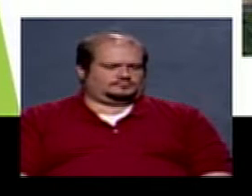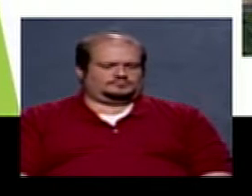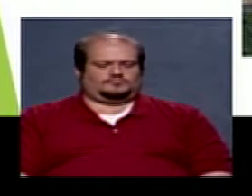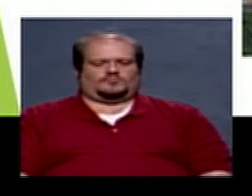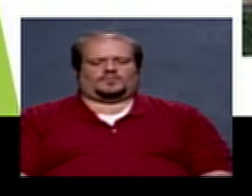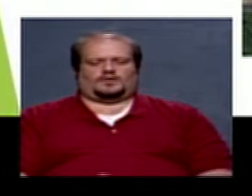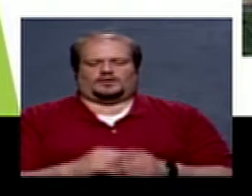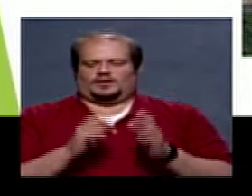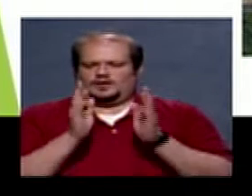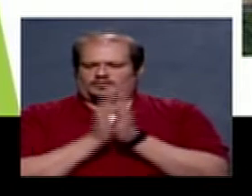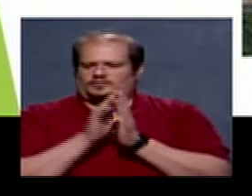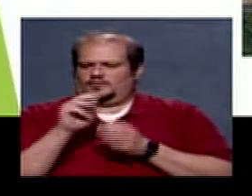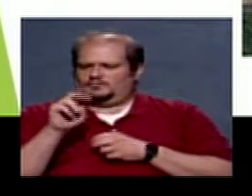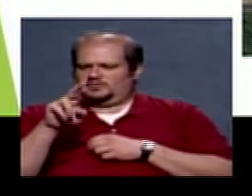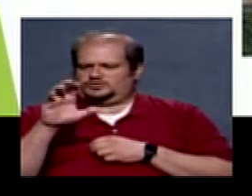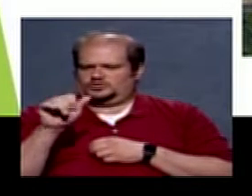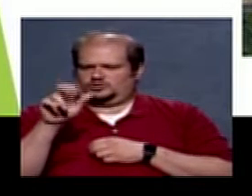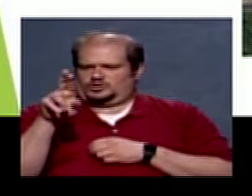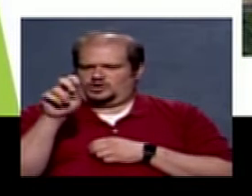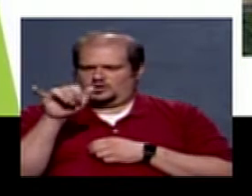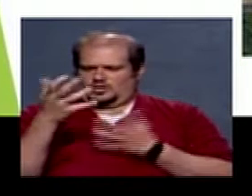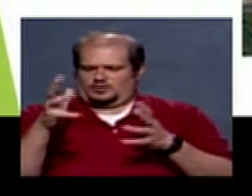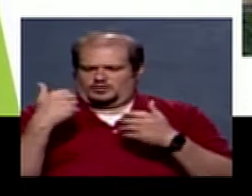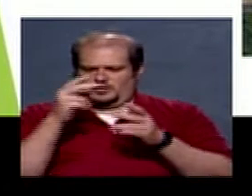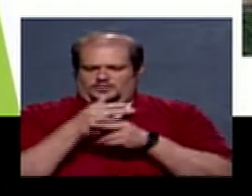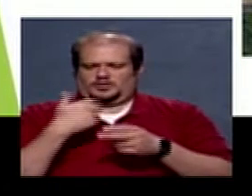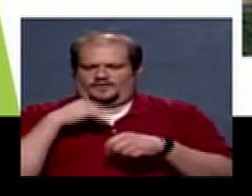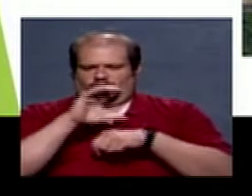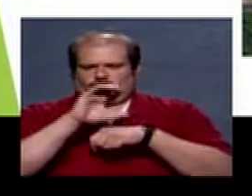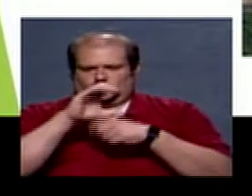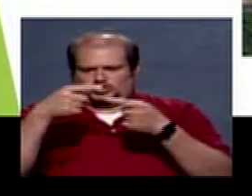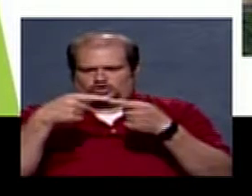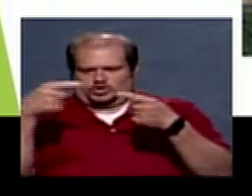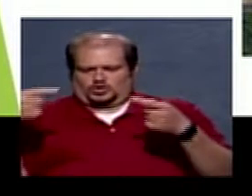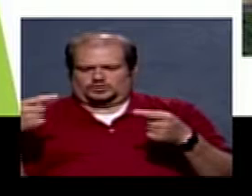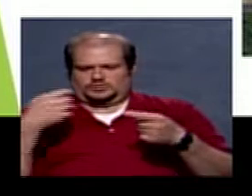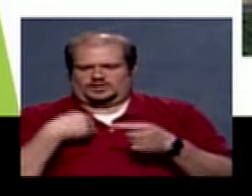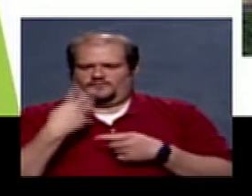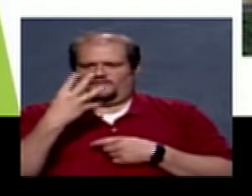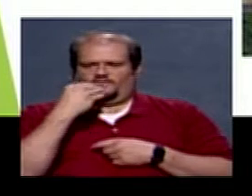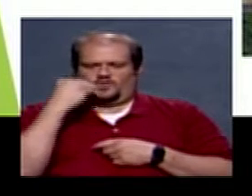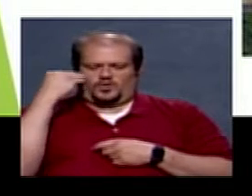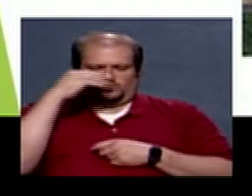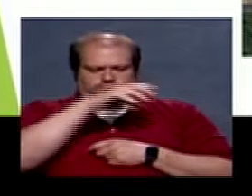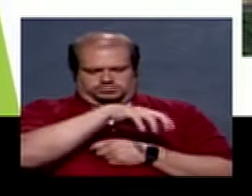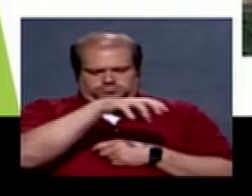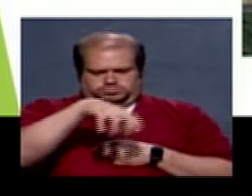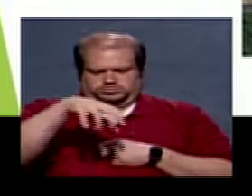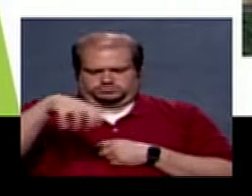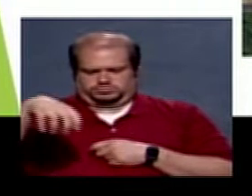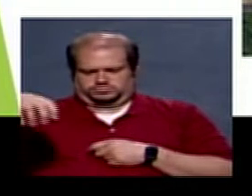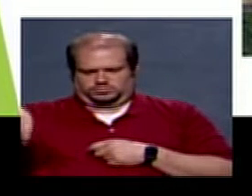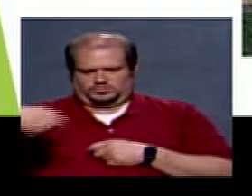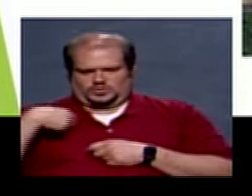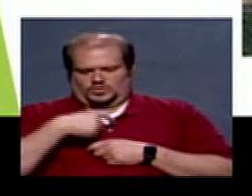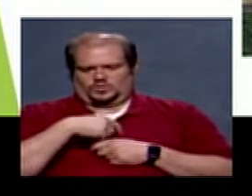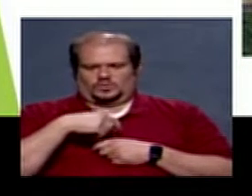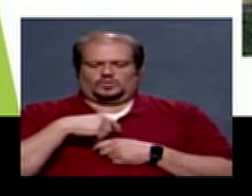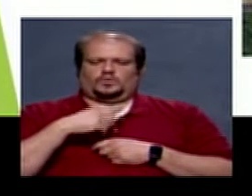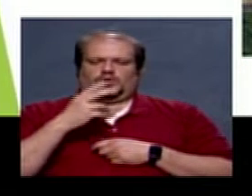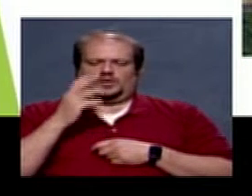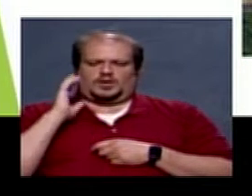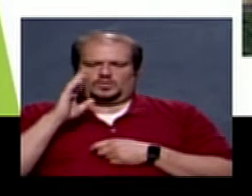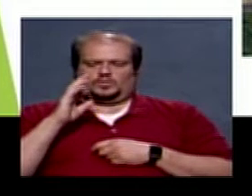So as Mr. Carney had already mentioned, there's a church right across. There are 4 homes, and we will develop